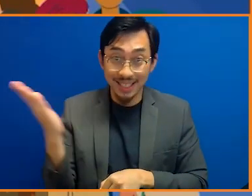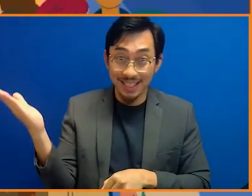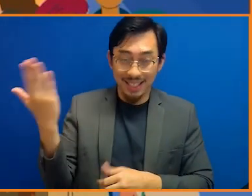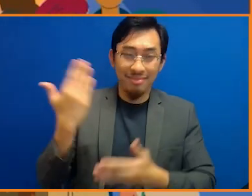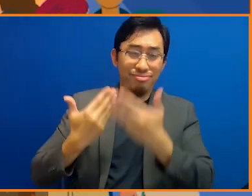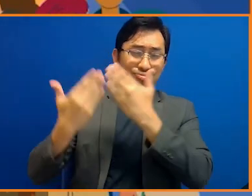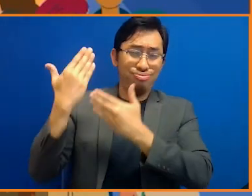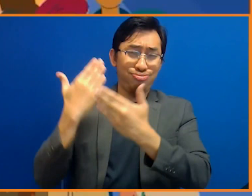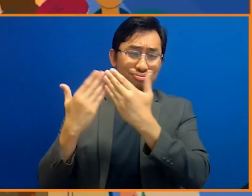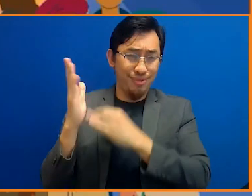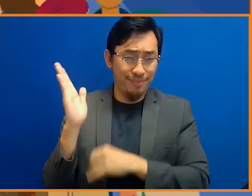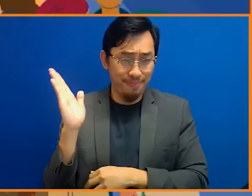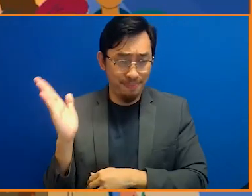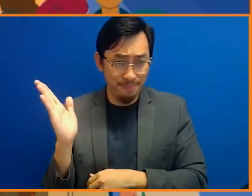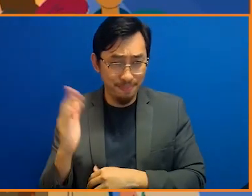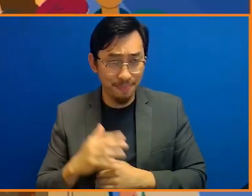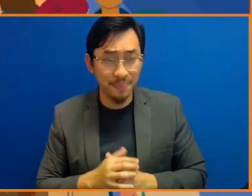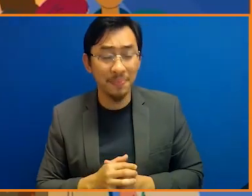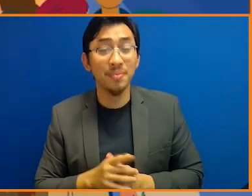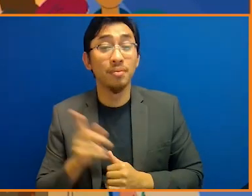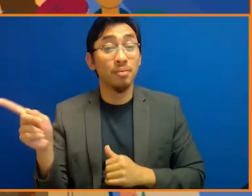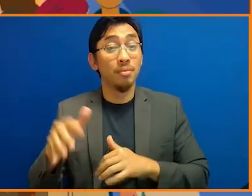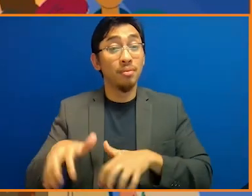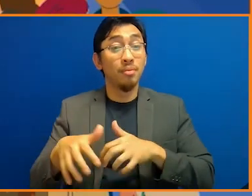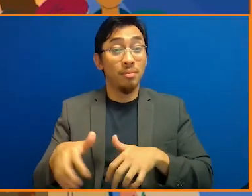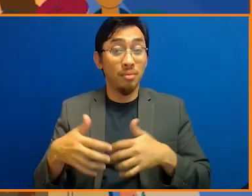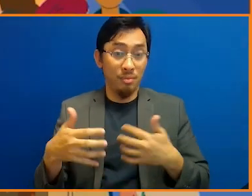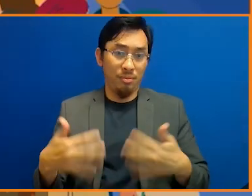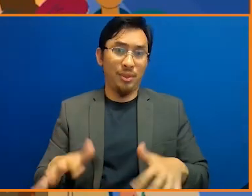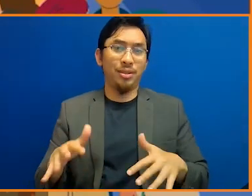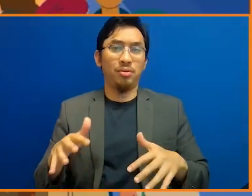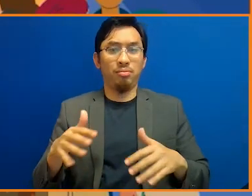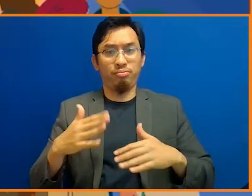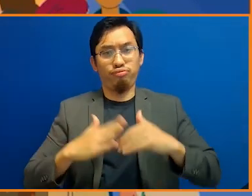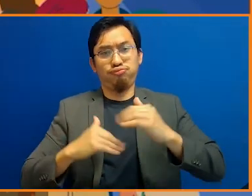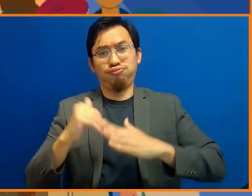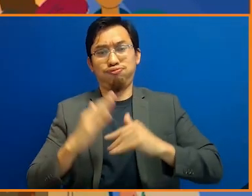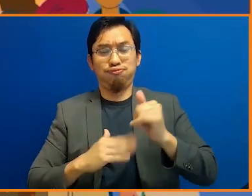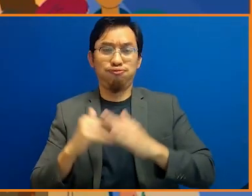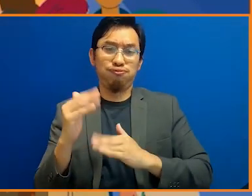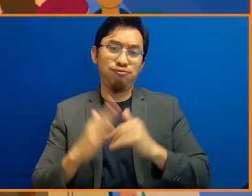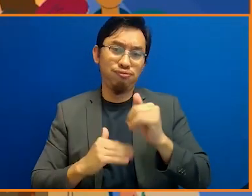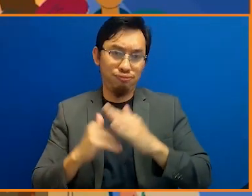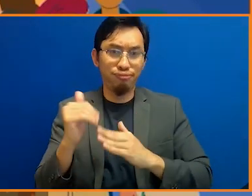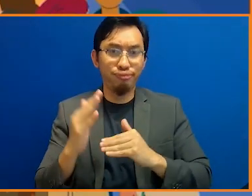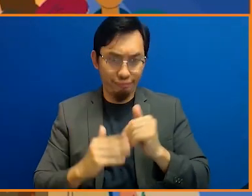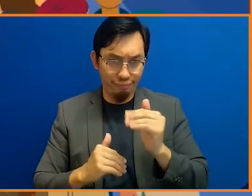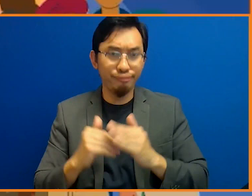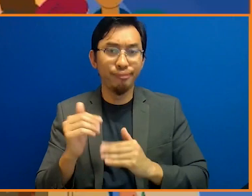that actually the in the history, the village has been built quite far